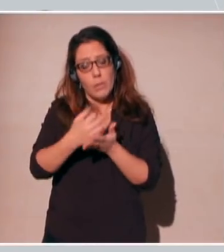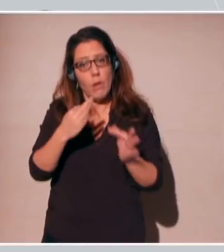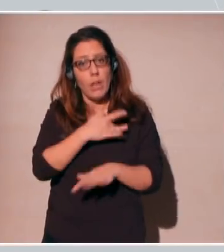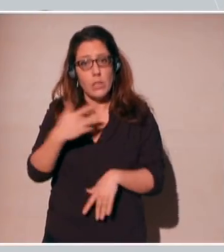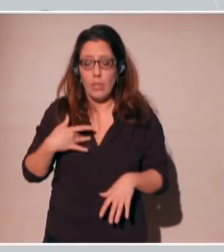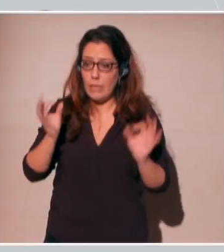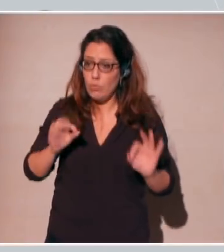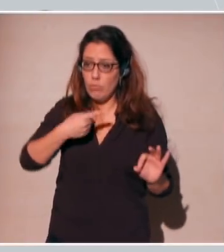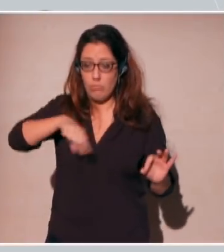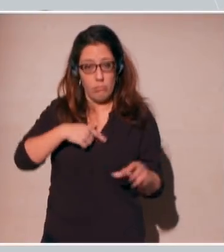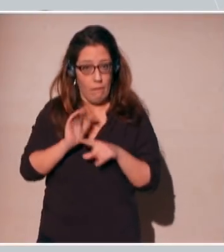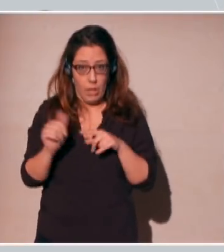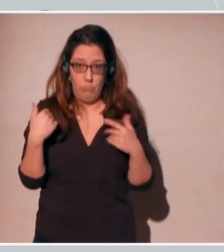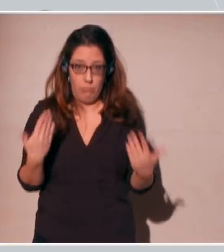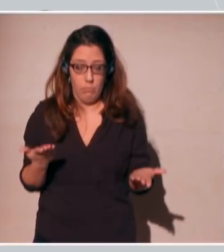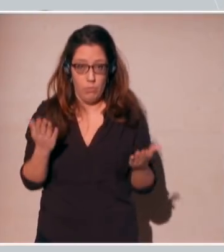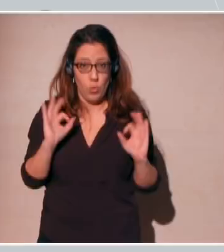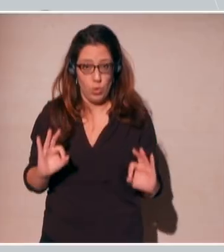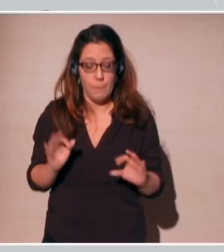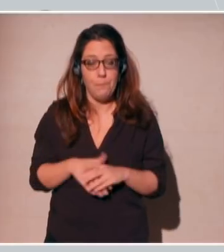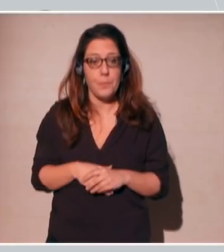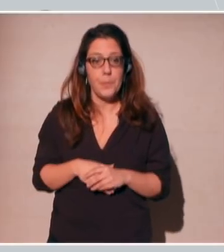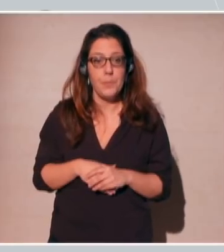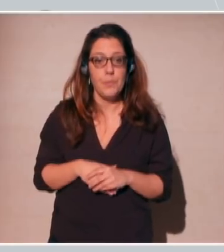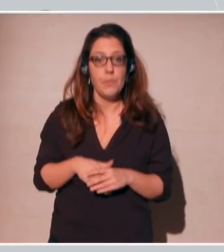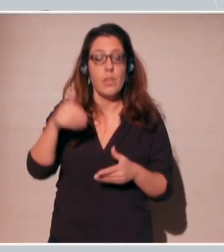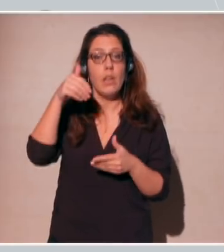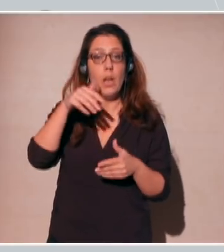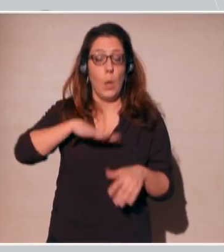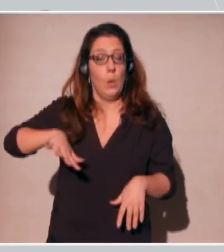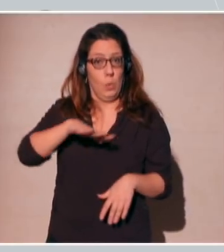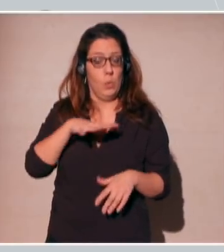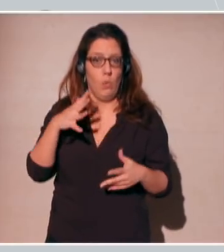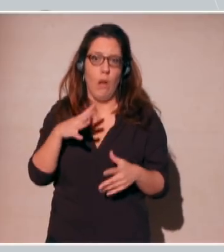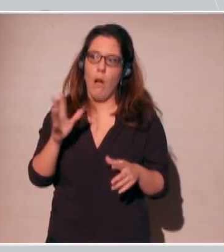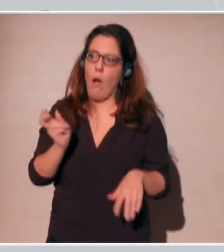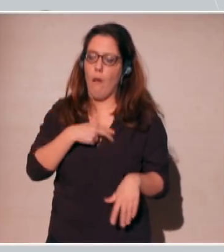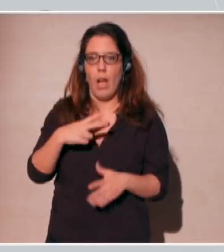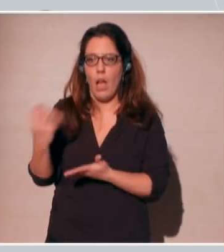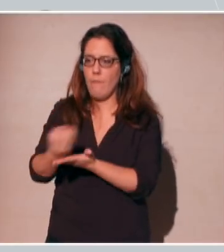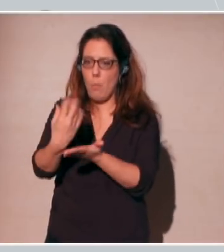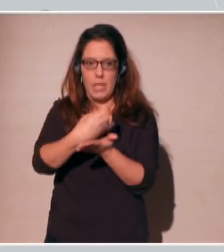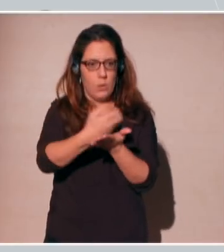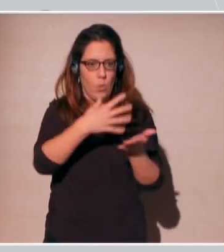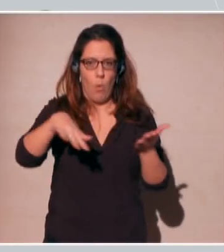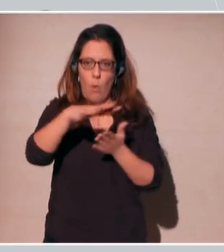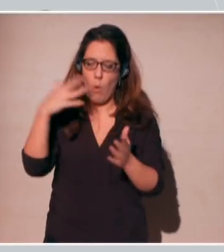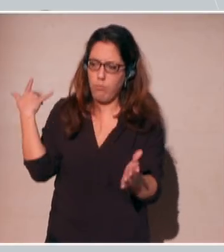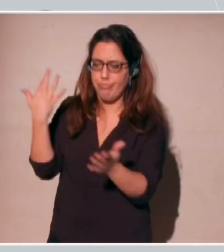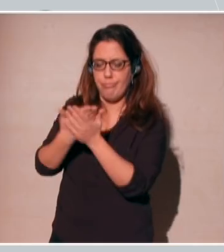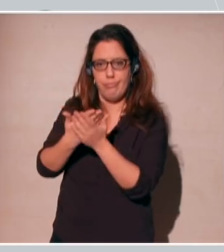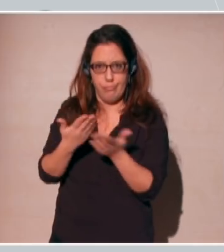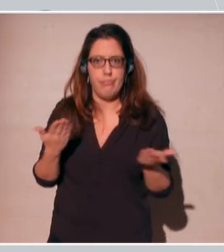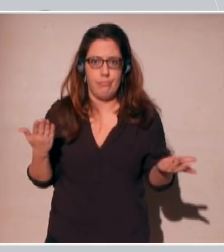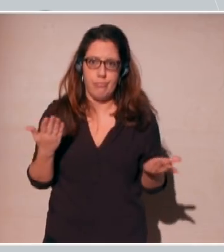in on our population decades of electronic health records data fully on all of our population. That's half of the